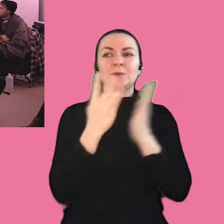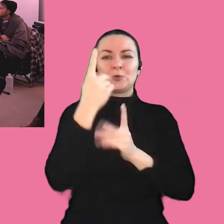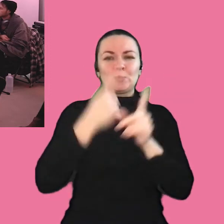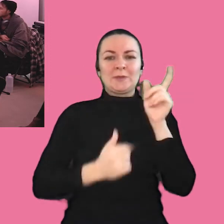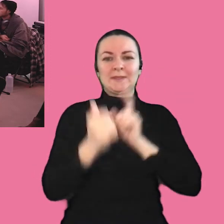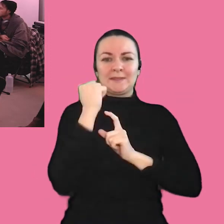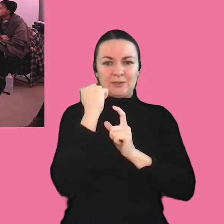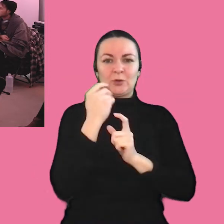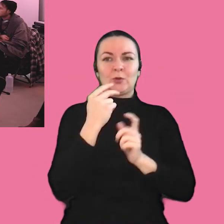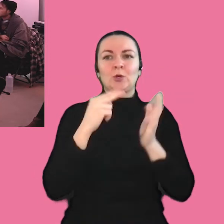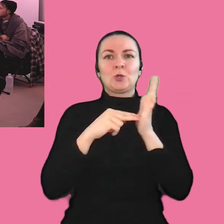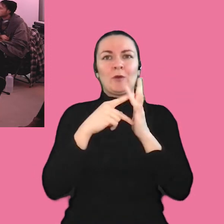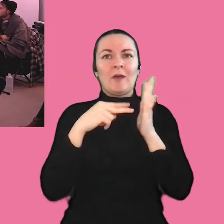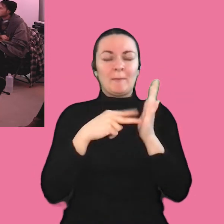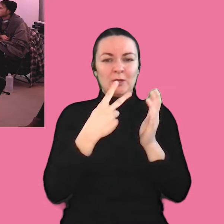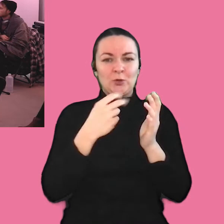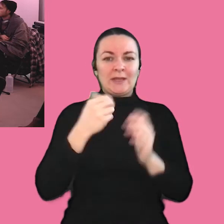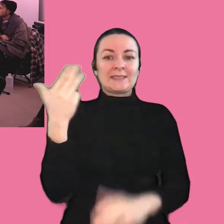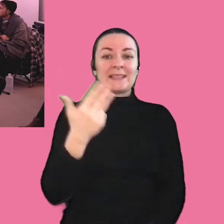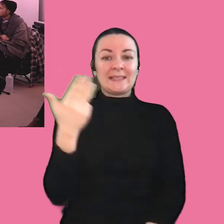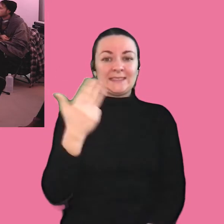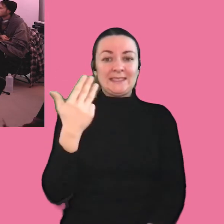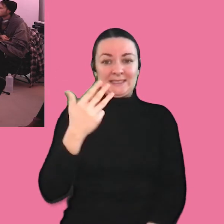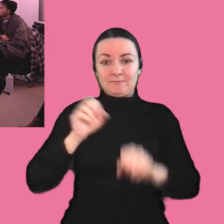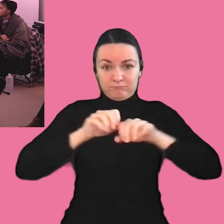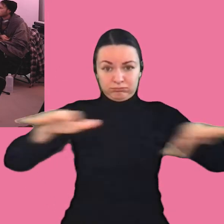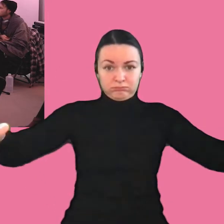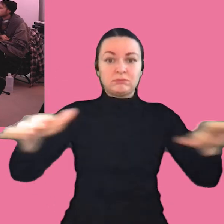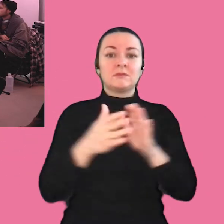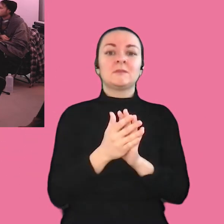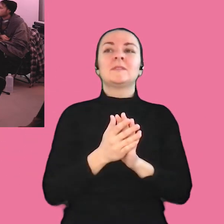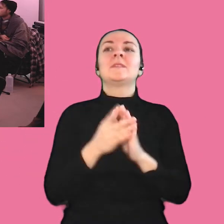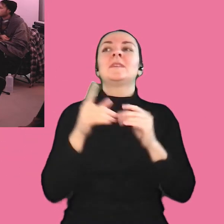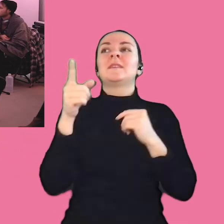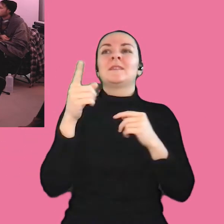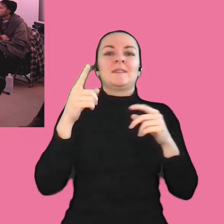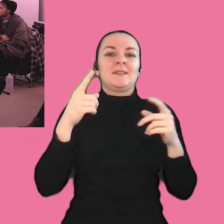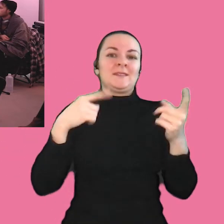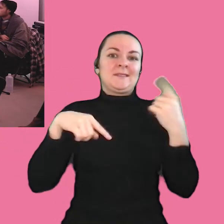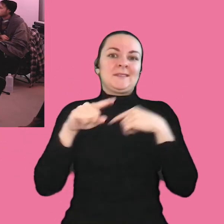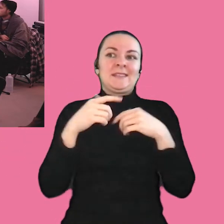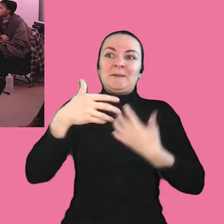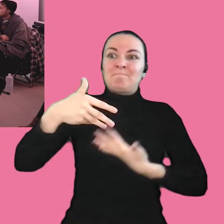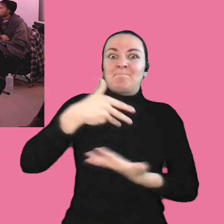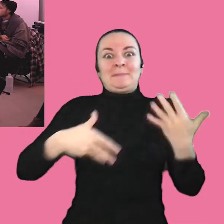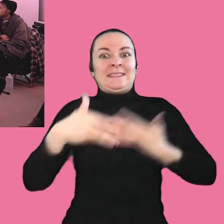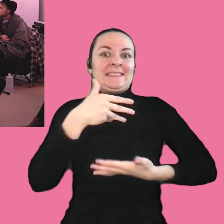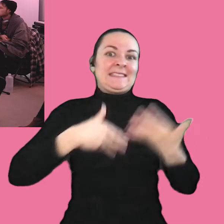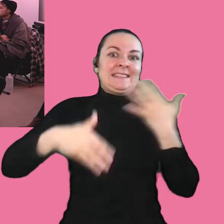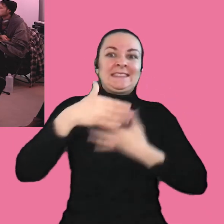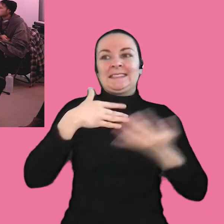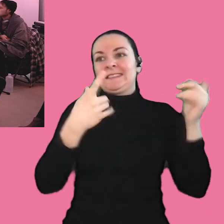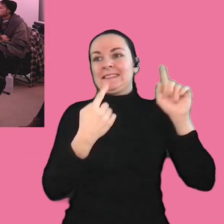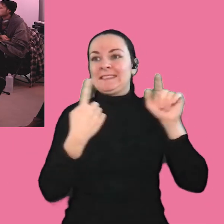based on kind of analysing all the problems that I had identified in the city, offering solutions for how we could build a more equal,